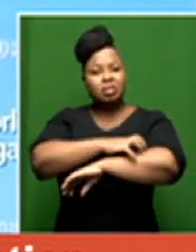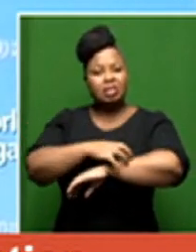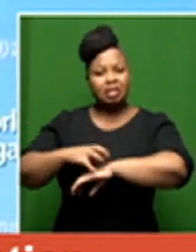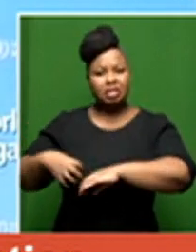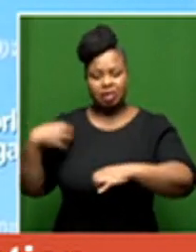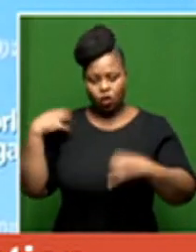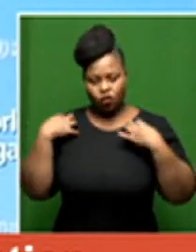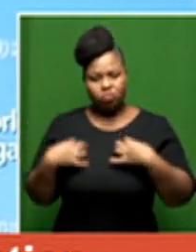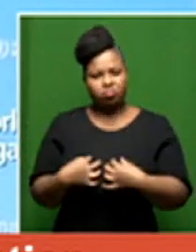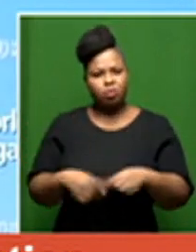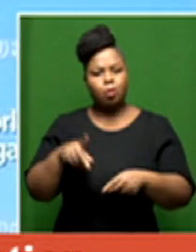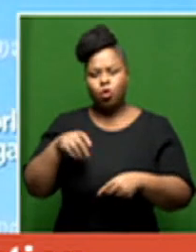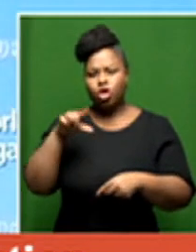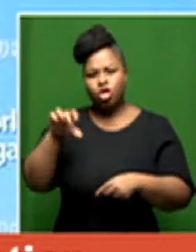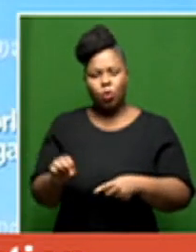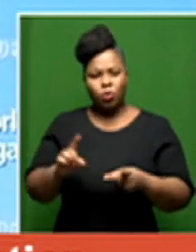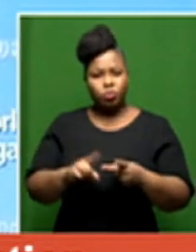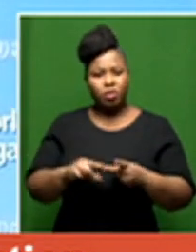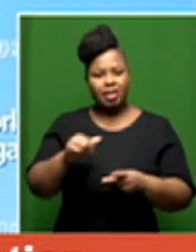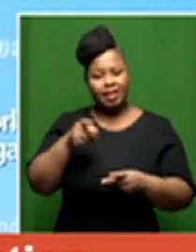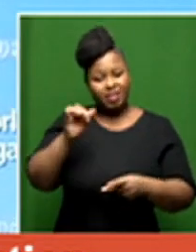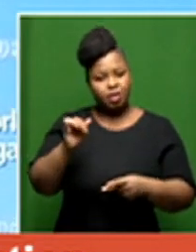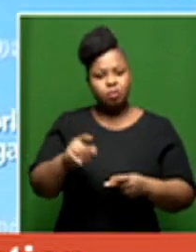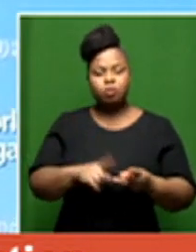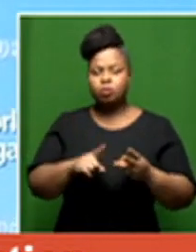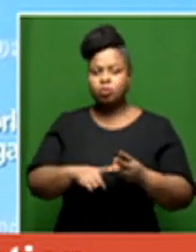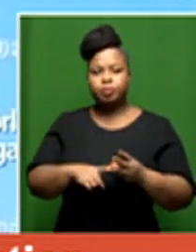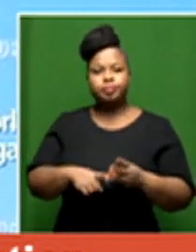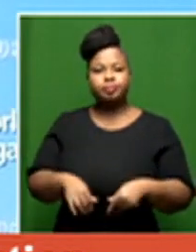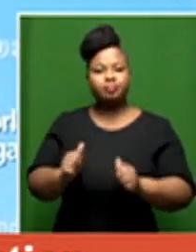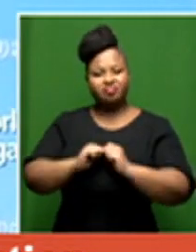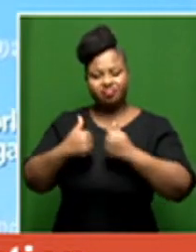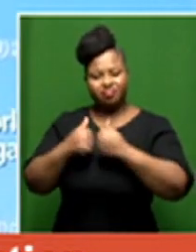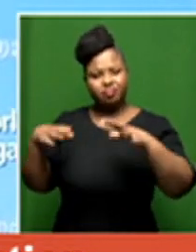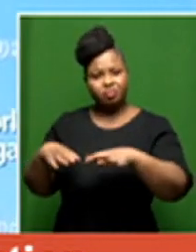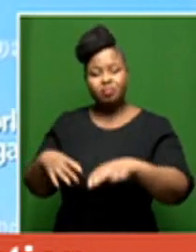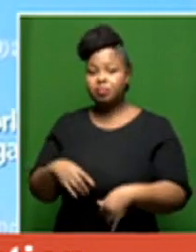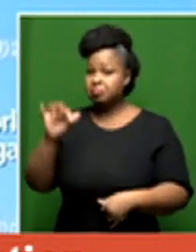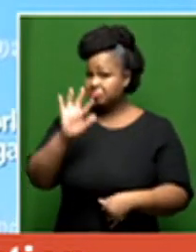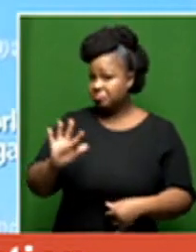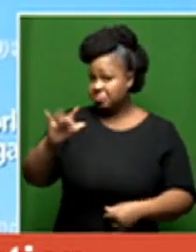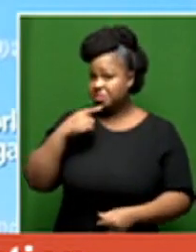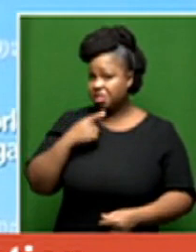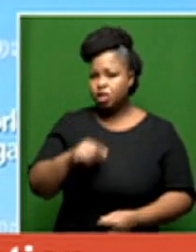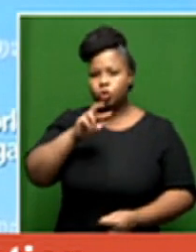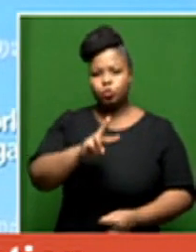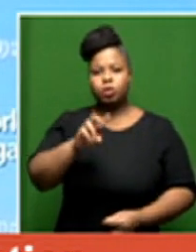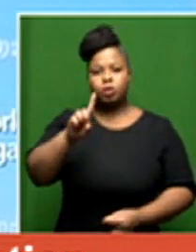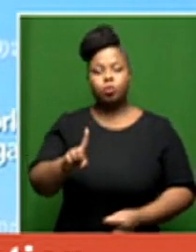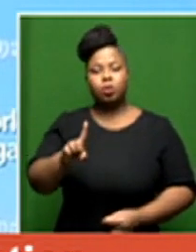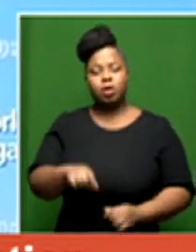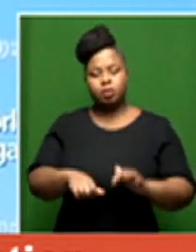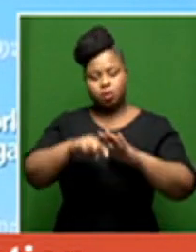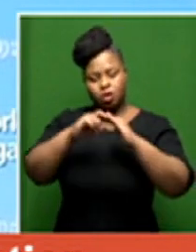polio. Gavi, the Vaccine Alliance, has estimated that at least 21 low-